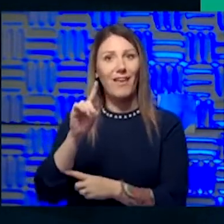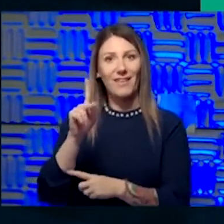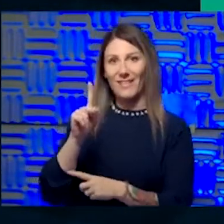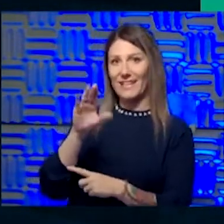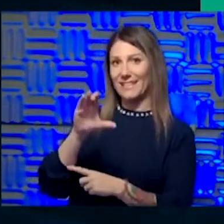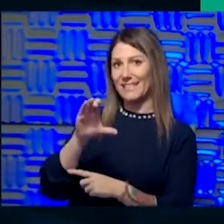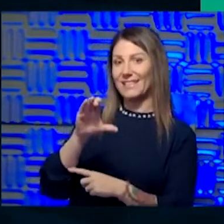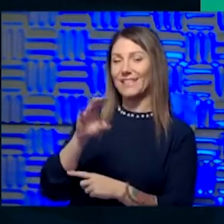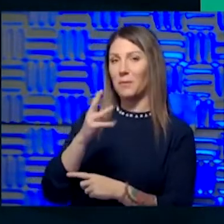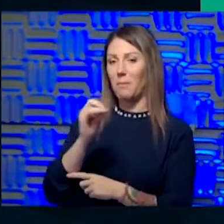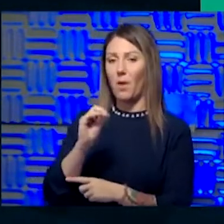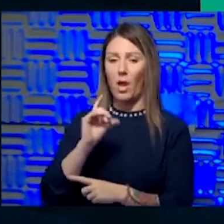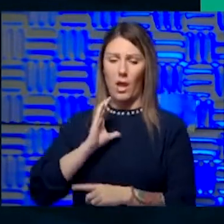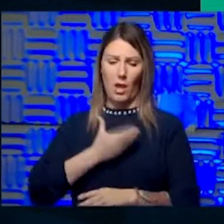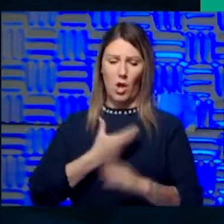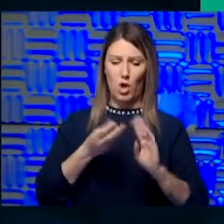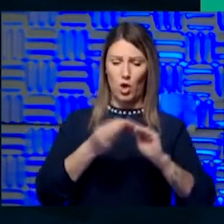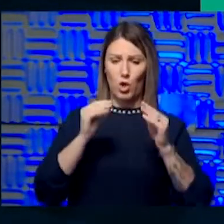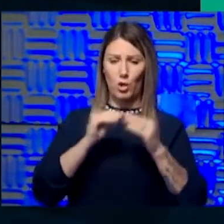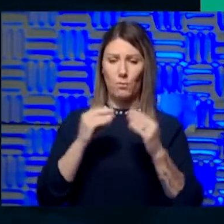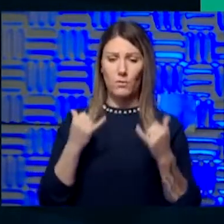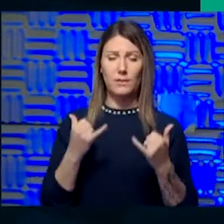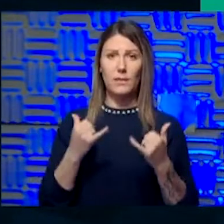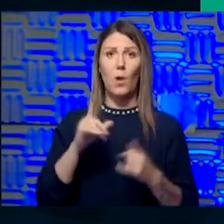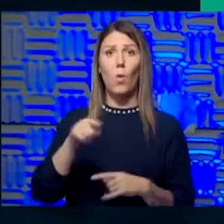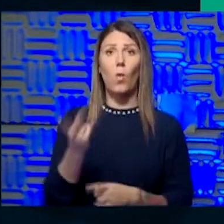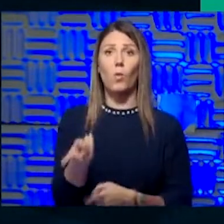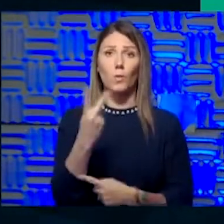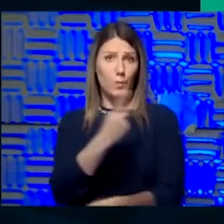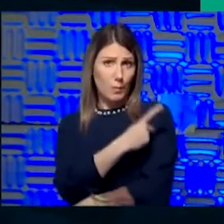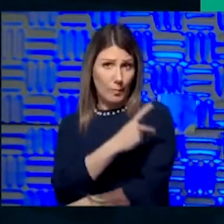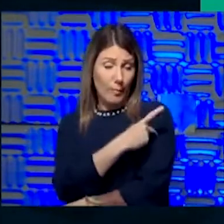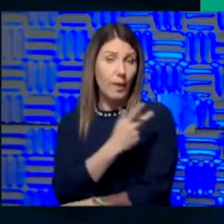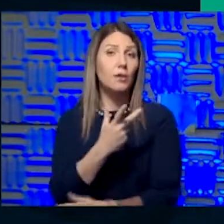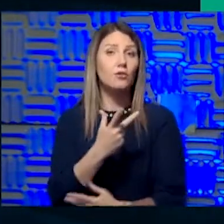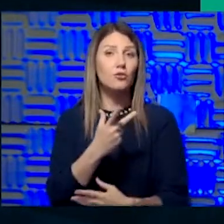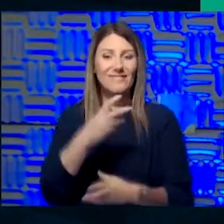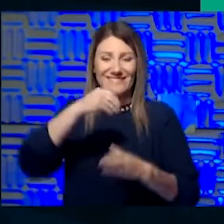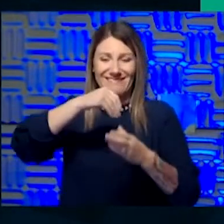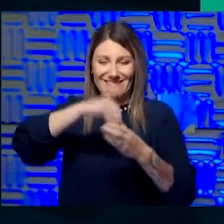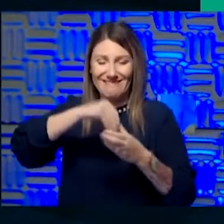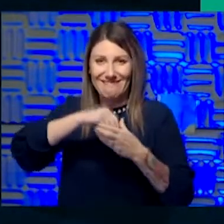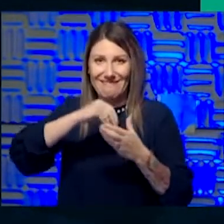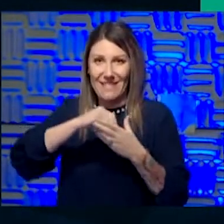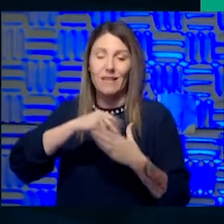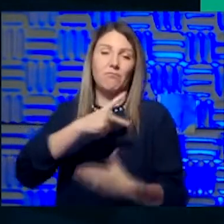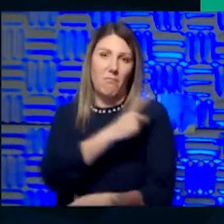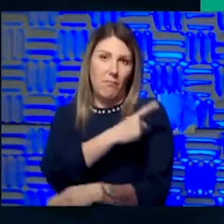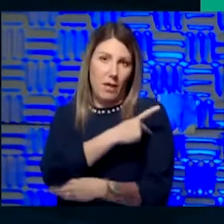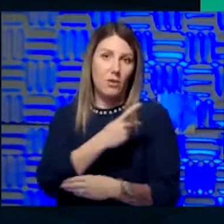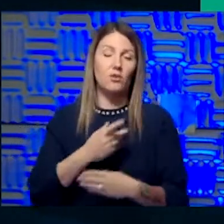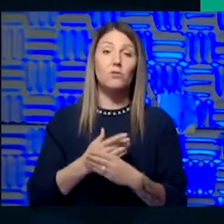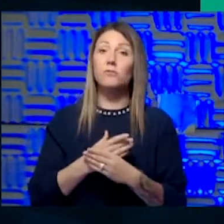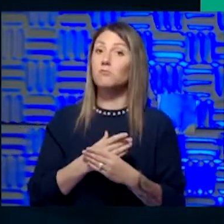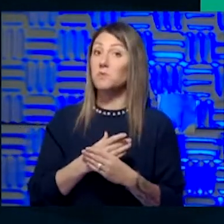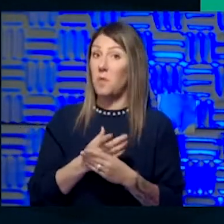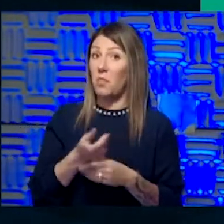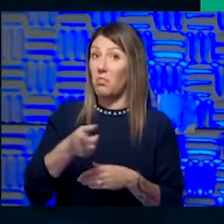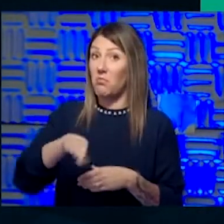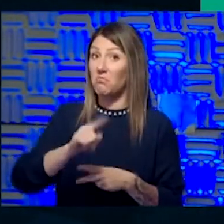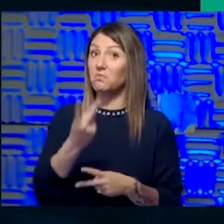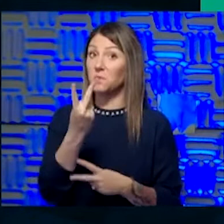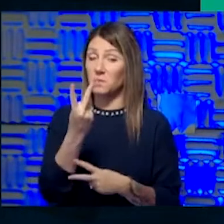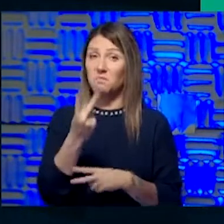Our numbers as we stand today, we have only 2 patients in-house, and they're all getting better